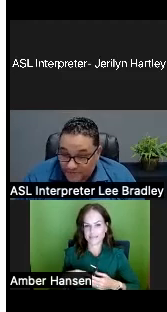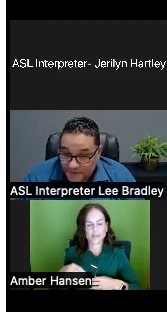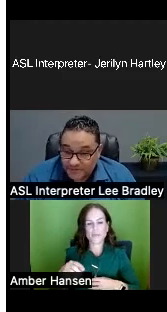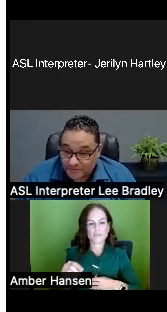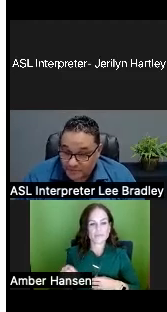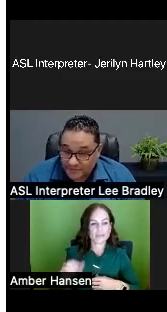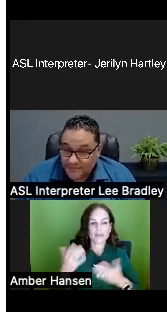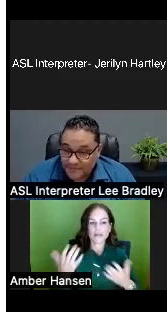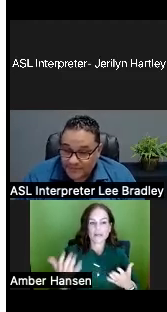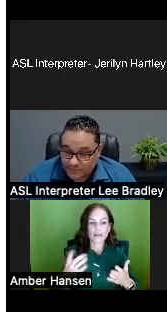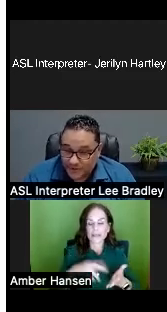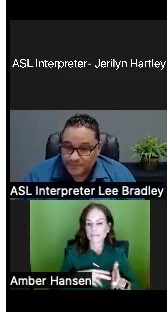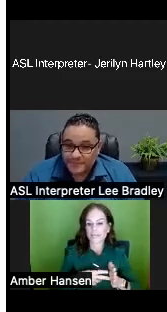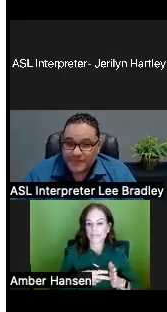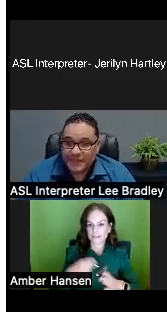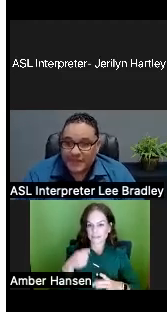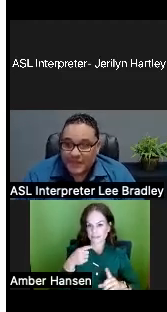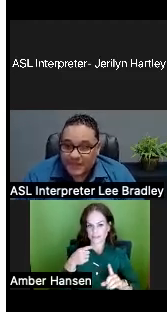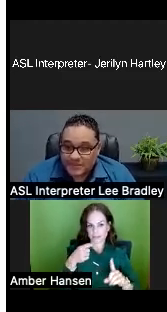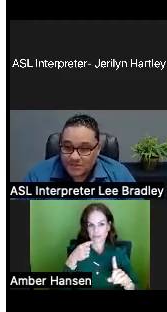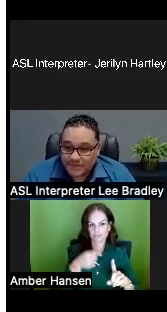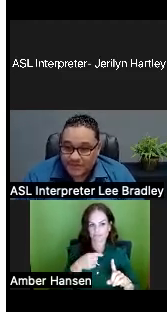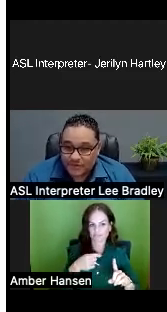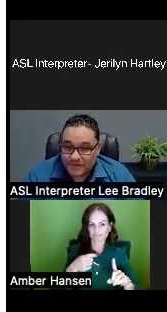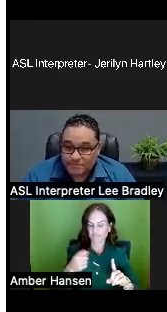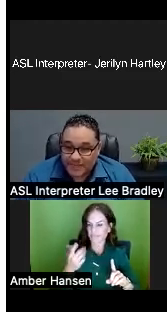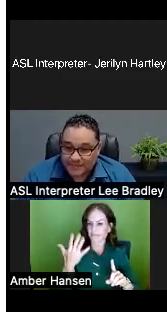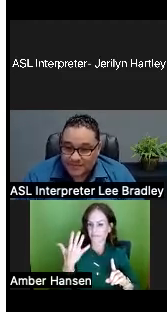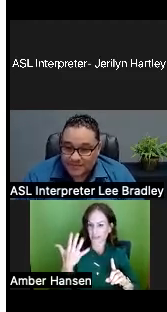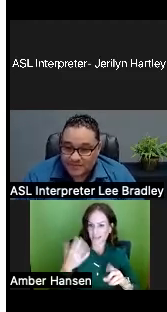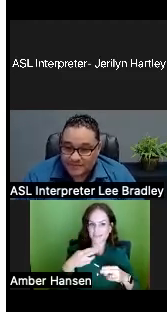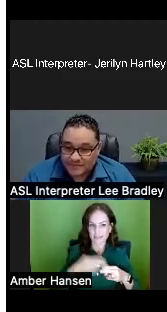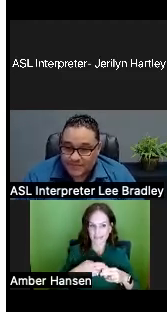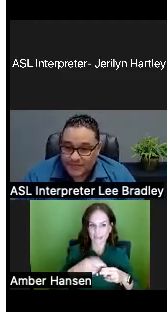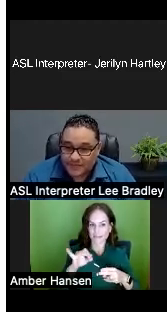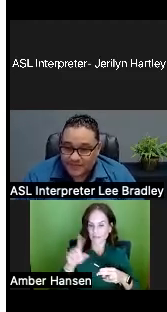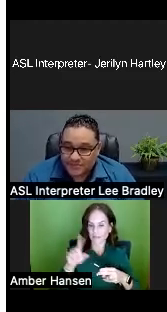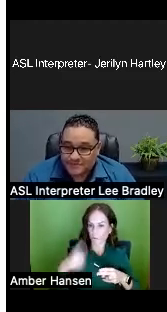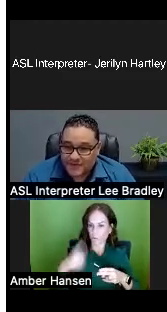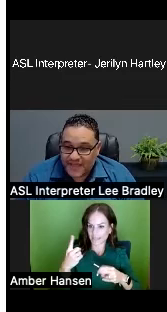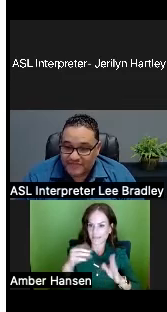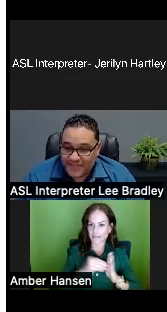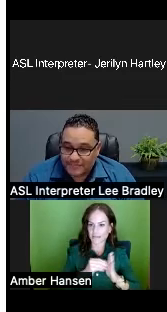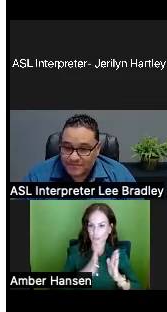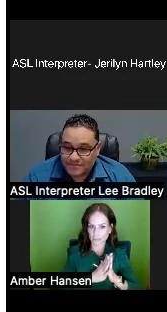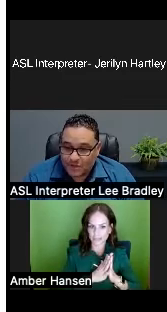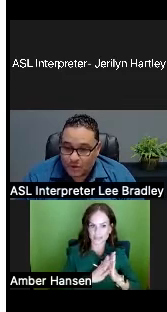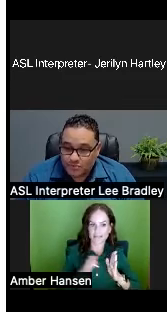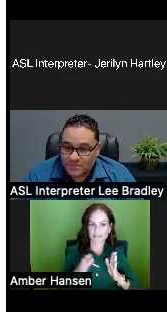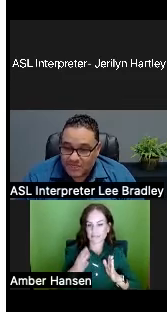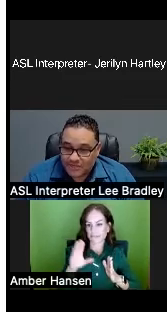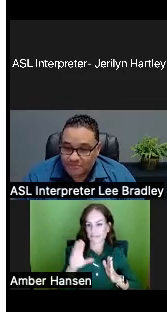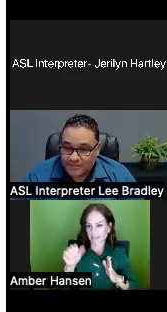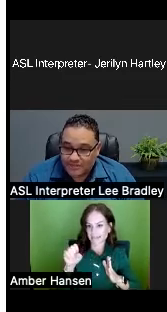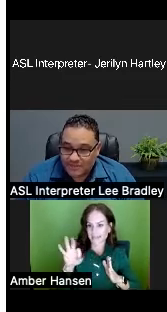New information from me as well. So, it means that those are the 5 names of the